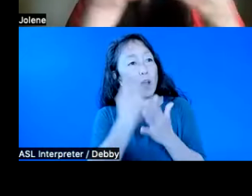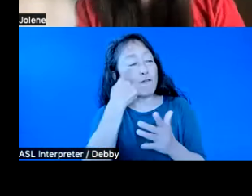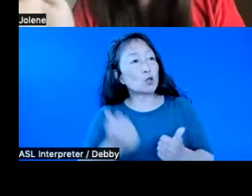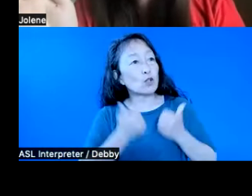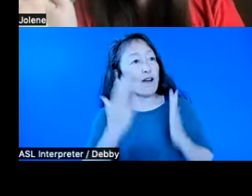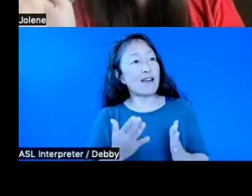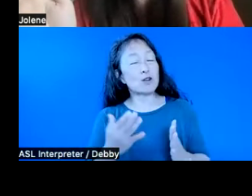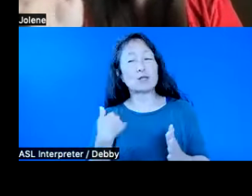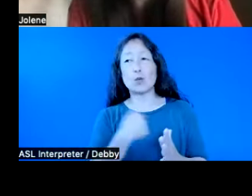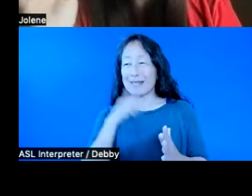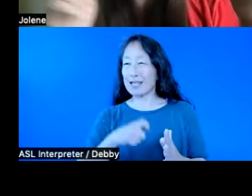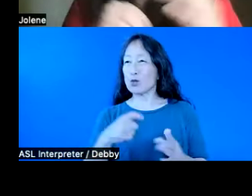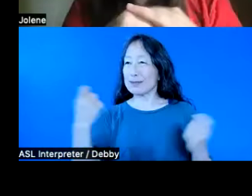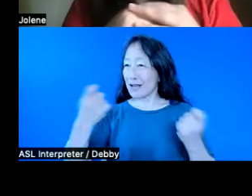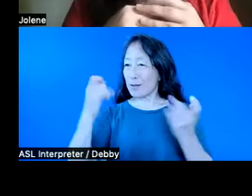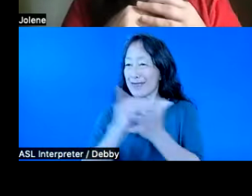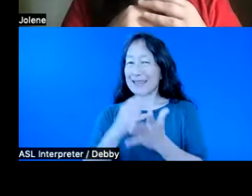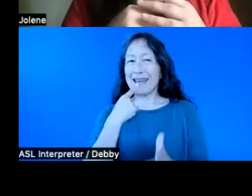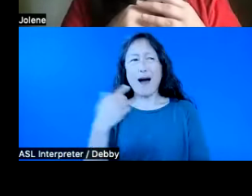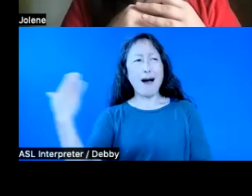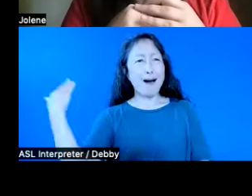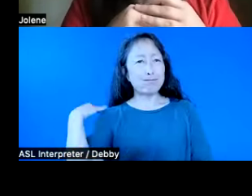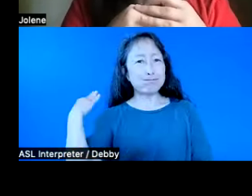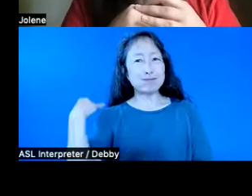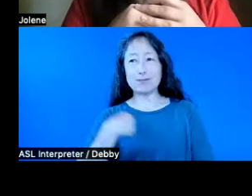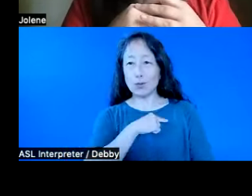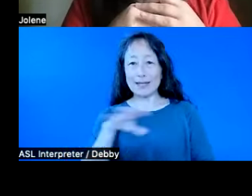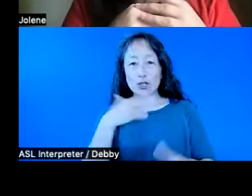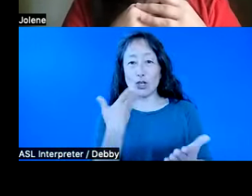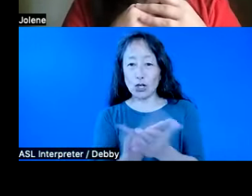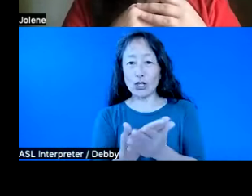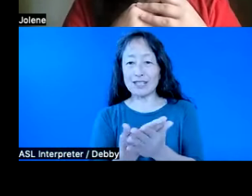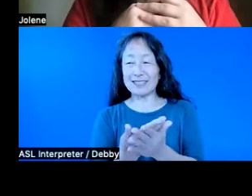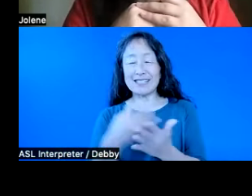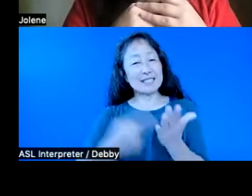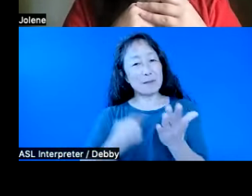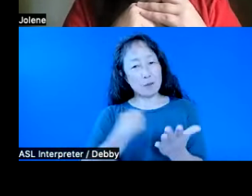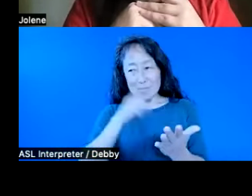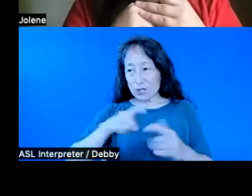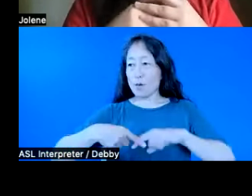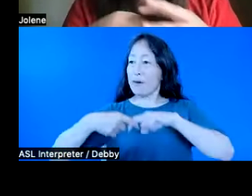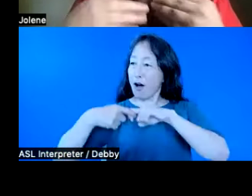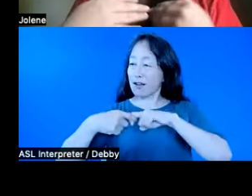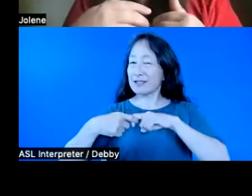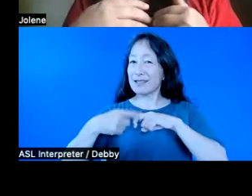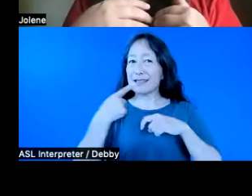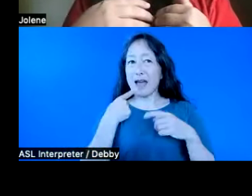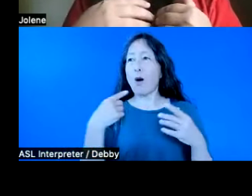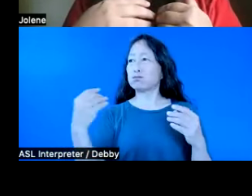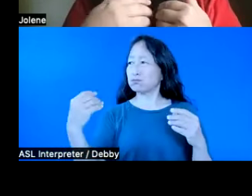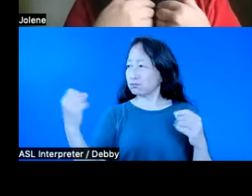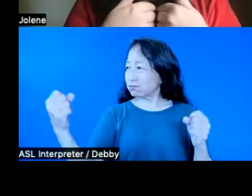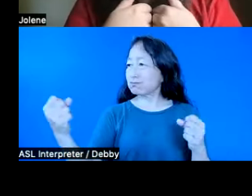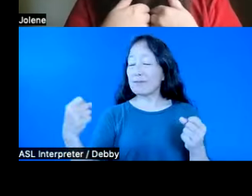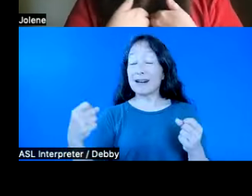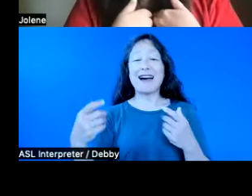always stuff that you can do to improve and continue. But I think that sometimes you do need to take that pause, and you need to, even though it can be so hard,